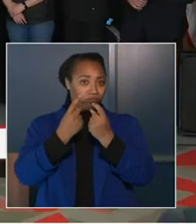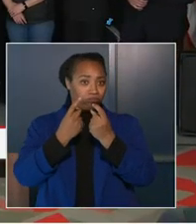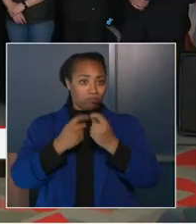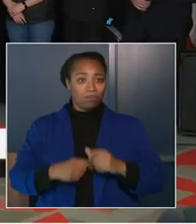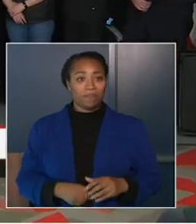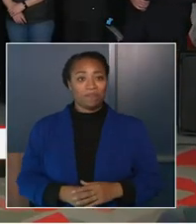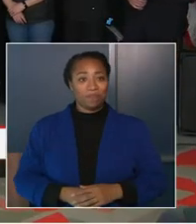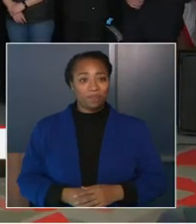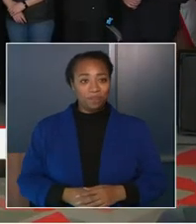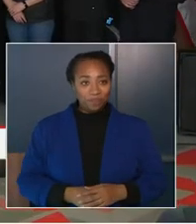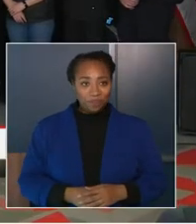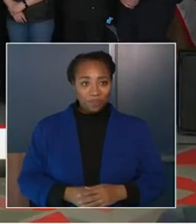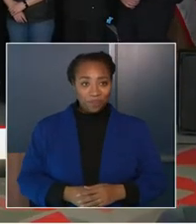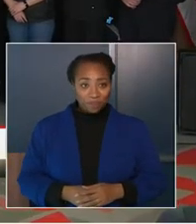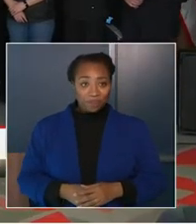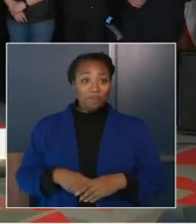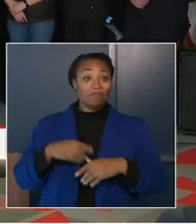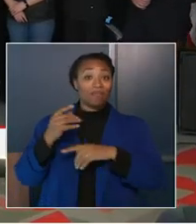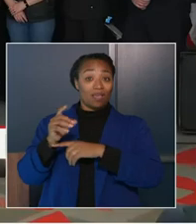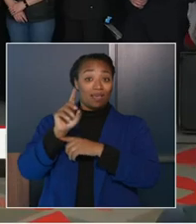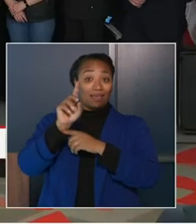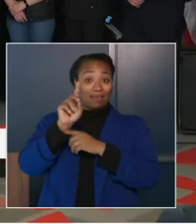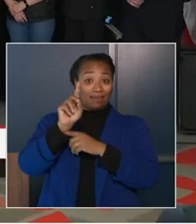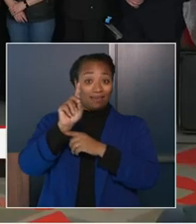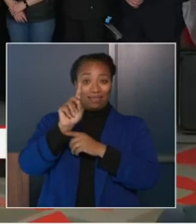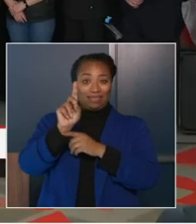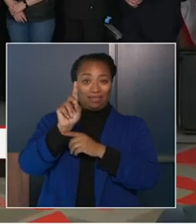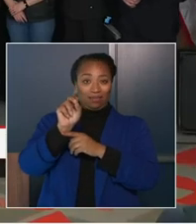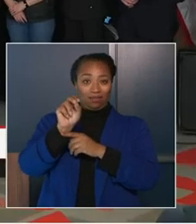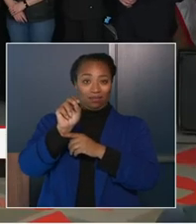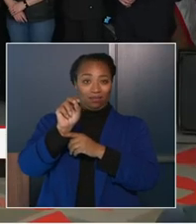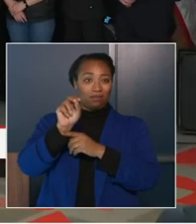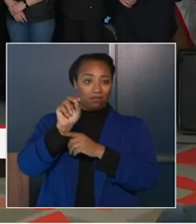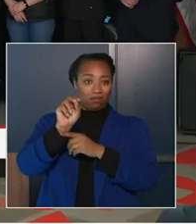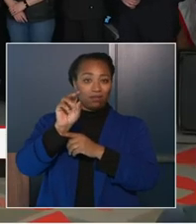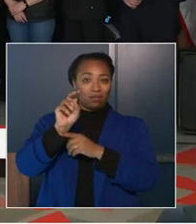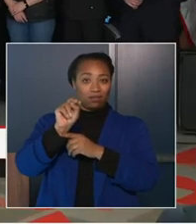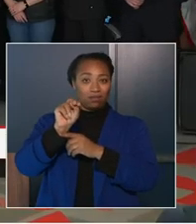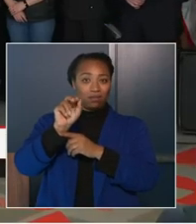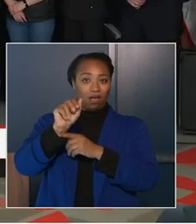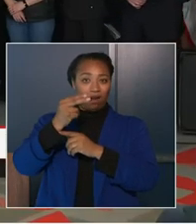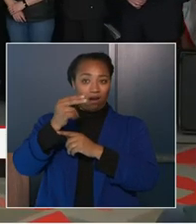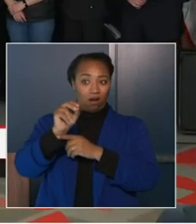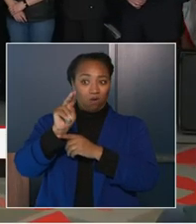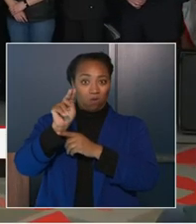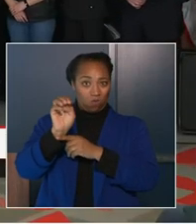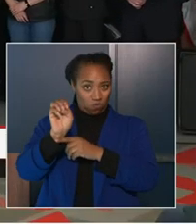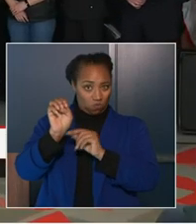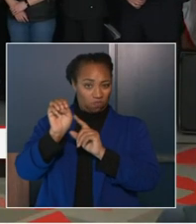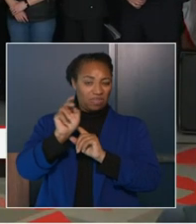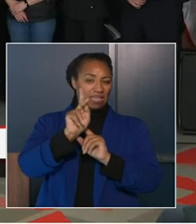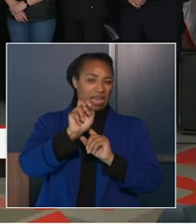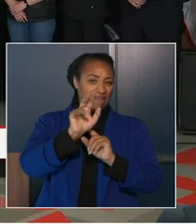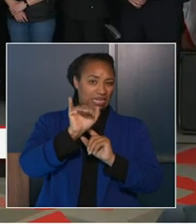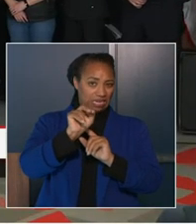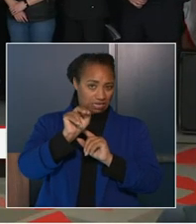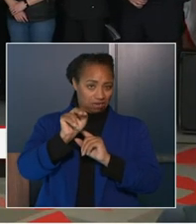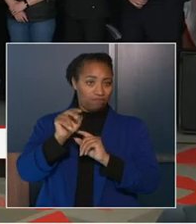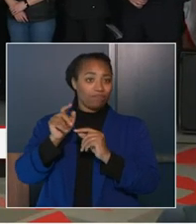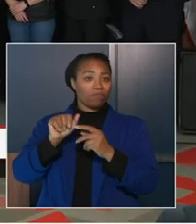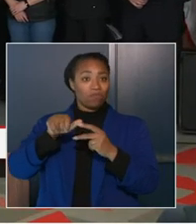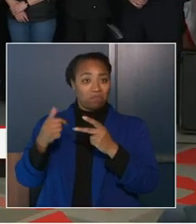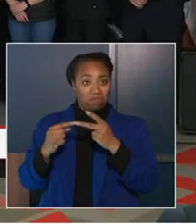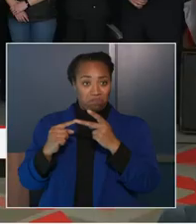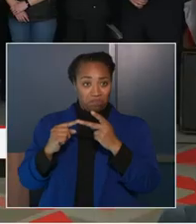Osborne from HCMA, Director Timothy Spriggs from DPW, Director Sharon Kirschbaum